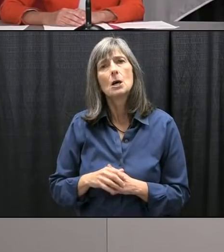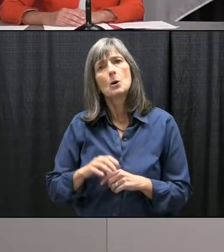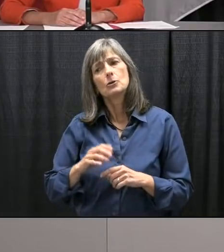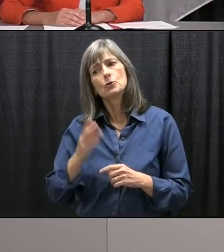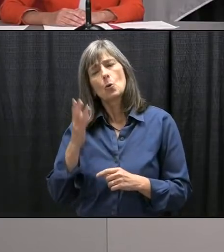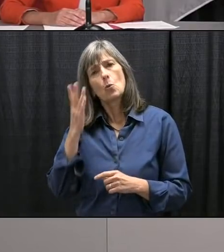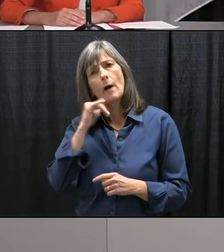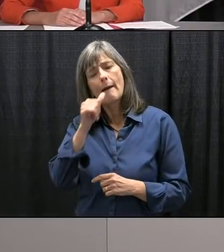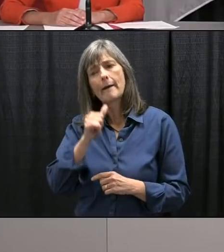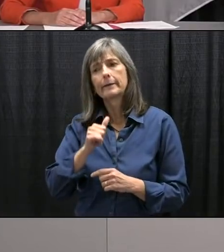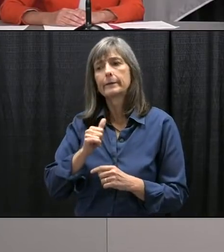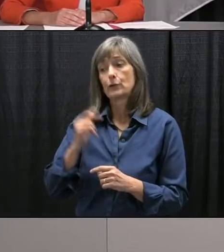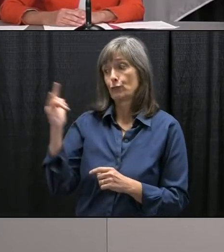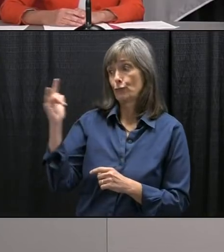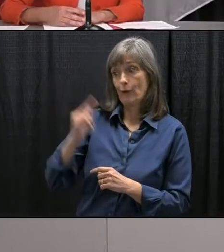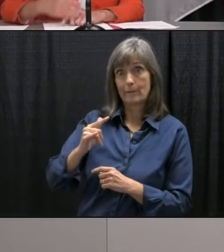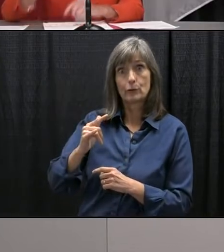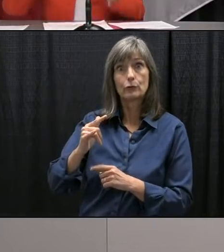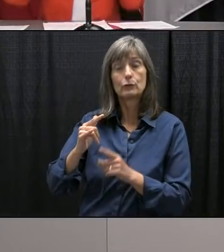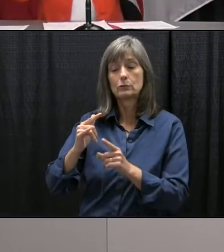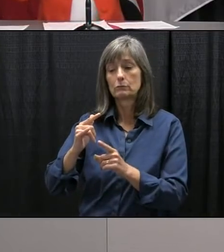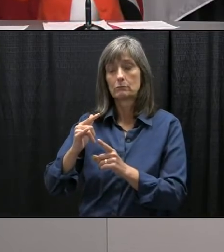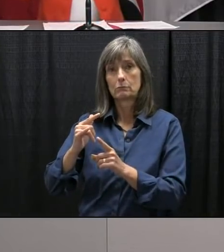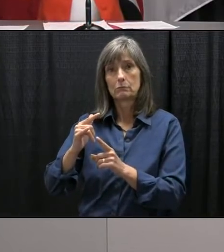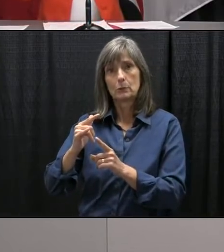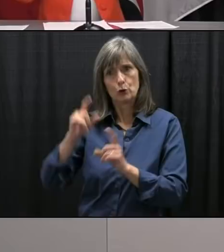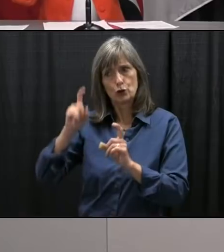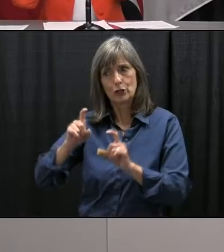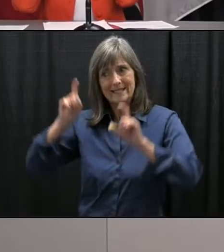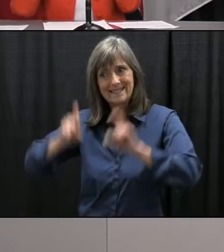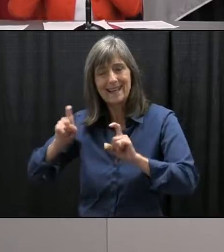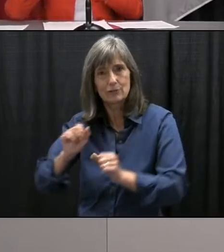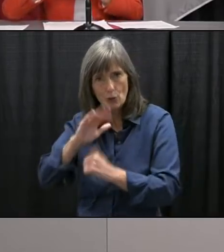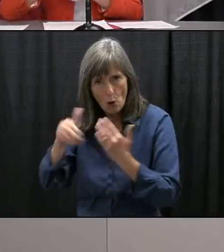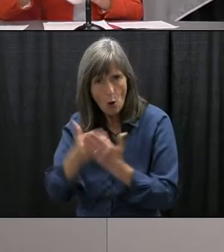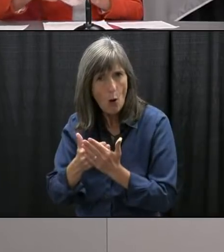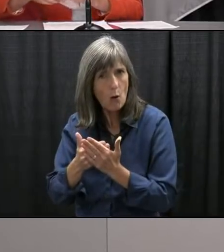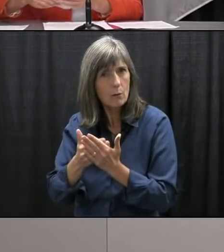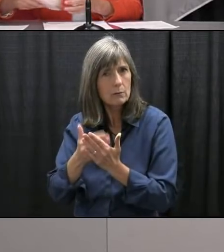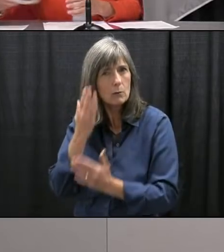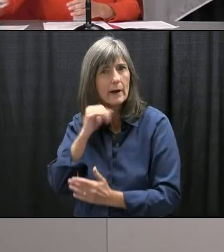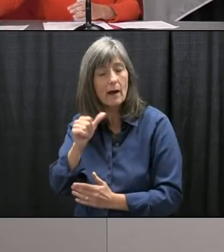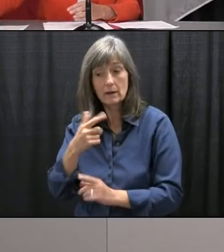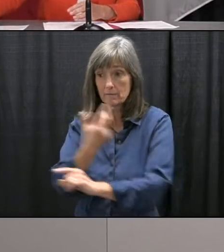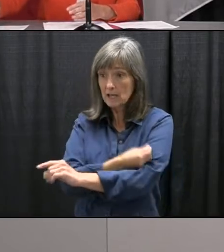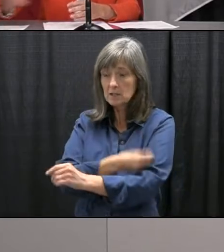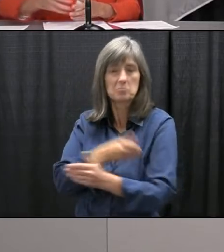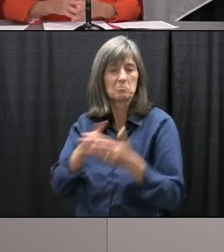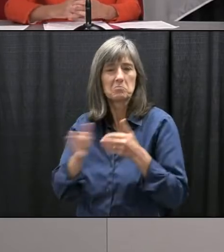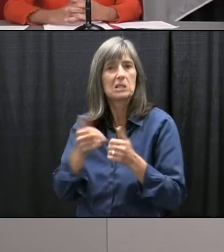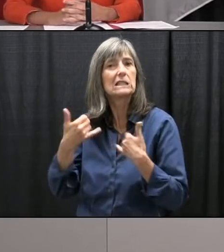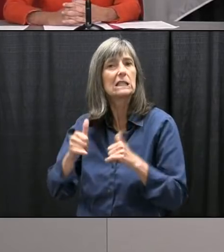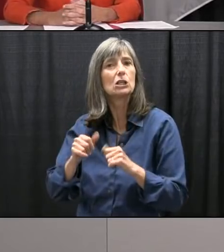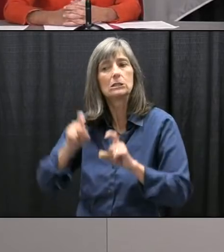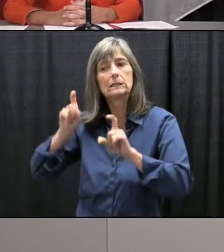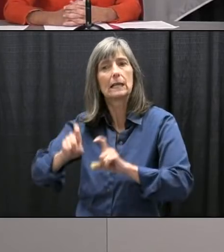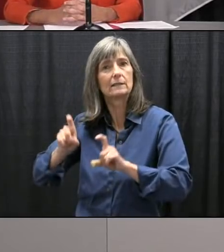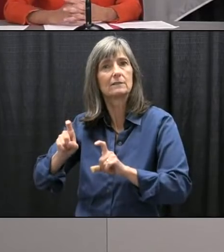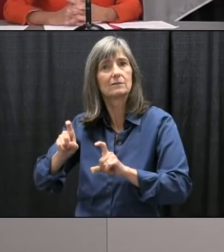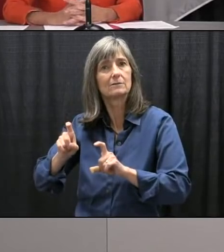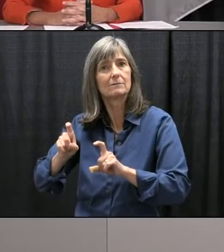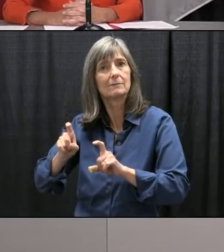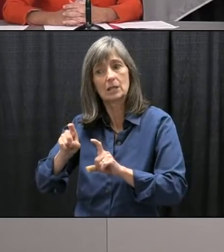travelers if we do know that we have been seeing some breakthrough cases of people coming back, they're fully vaccinated, and they're still able to get the disease and then introduce